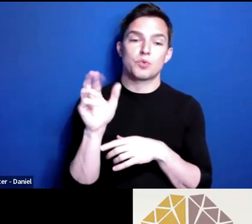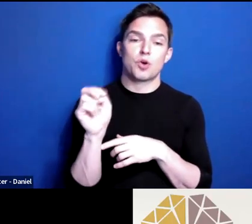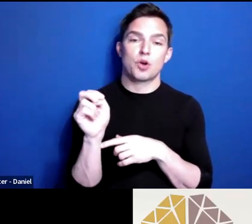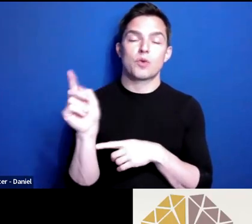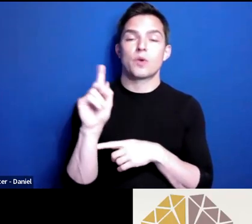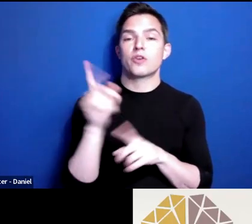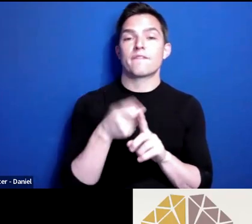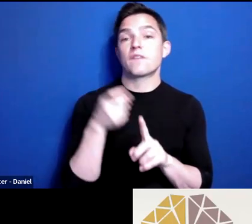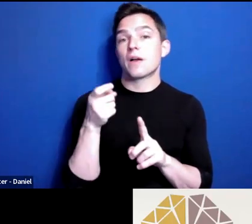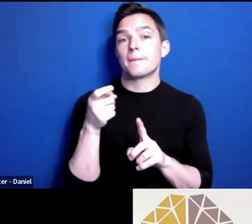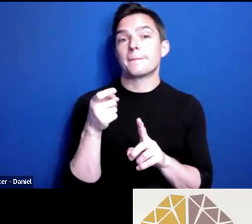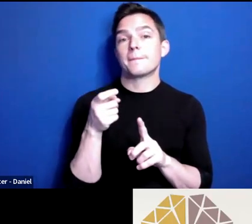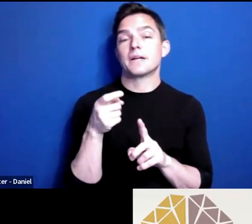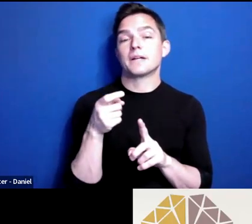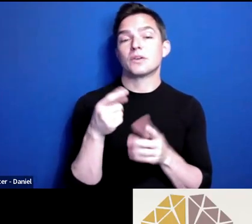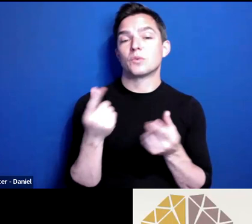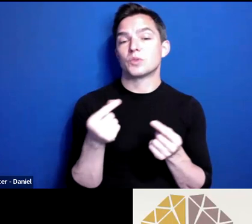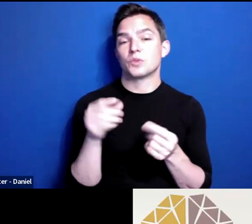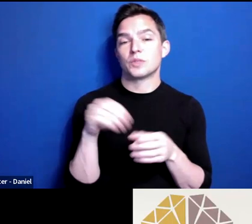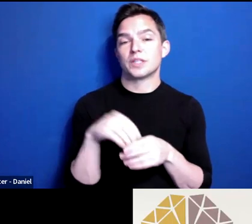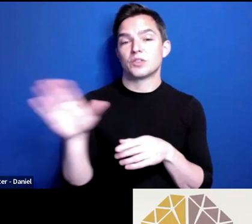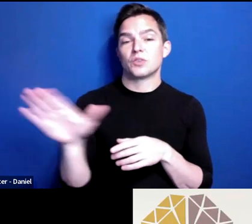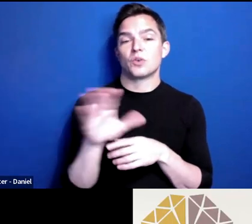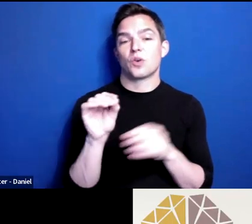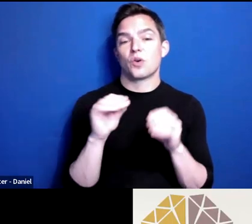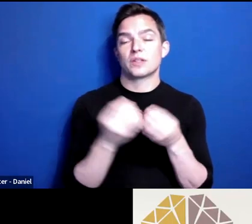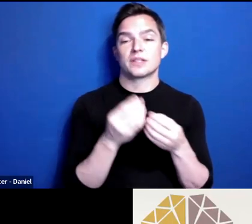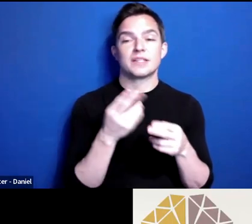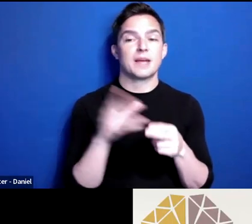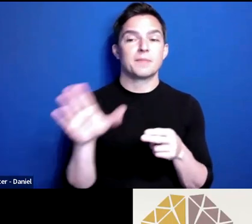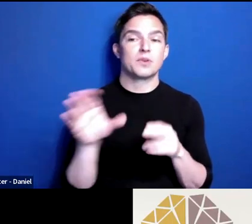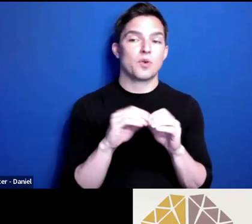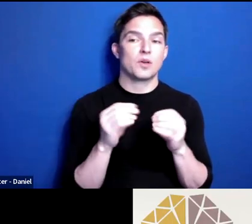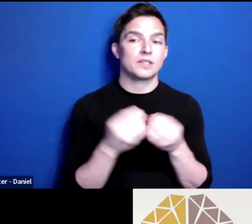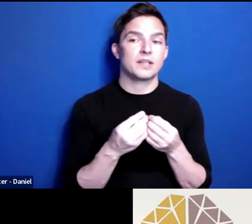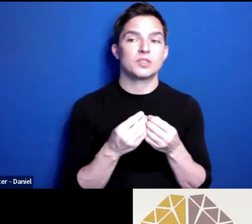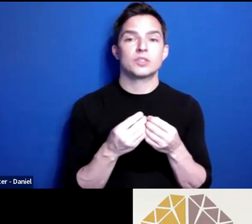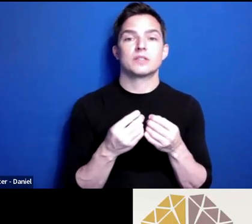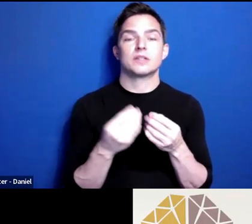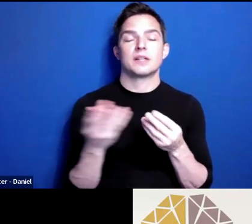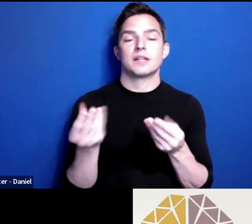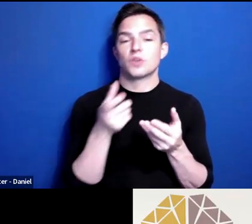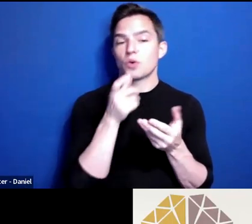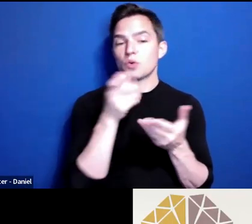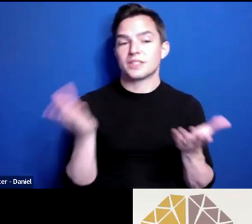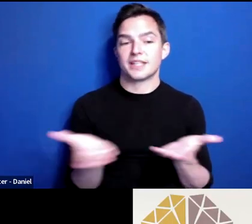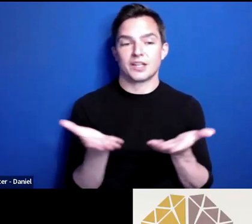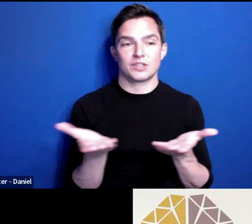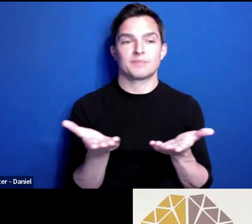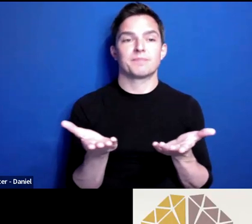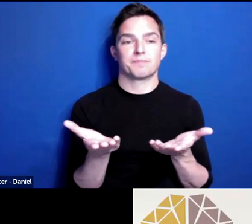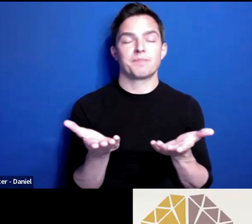you're from, what you do at your organization, what the name of your organization is. So let us know who's here,